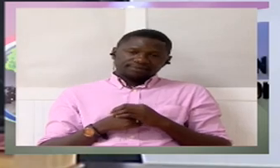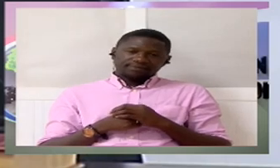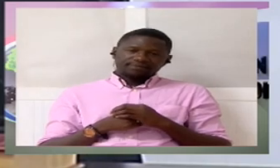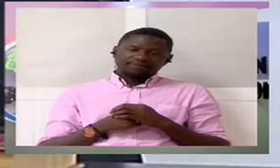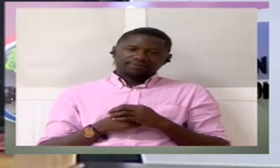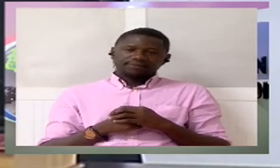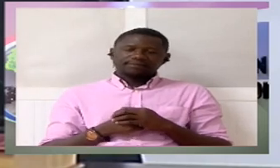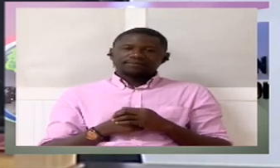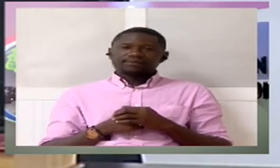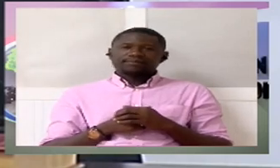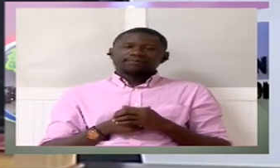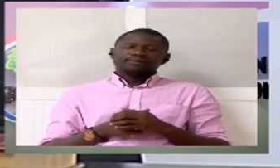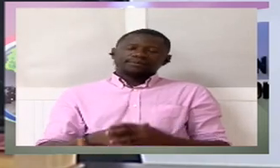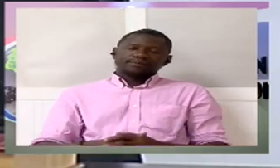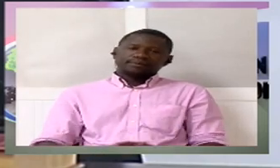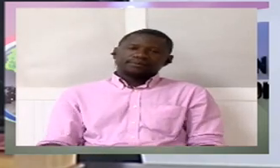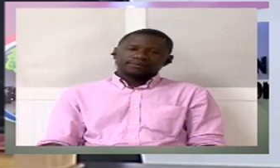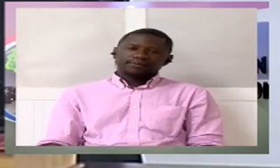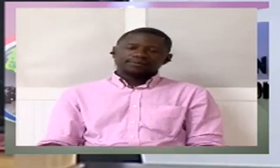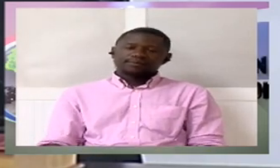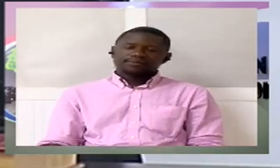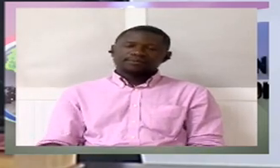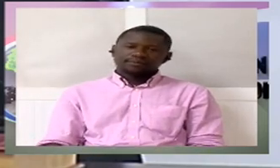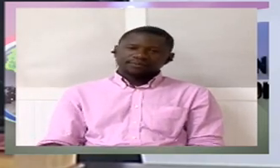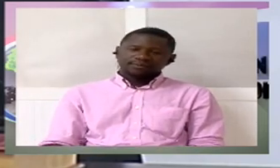nyima amin todia baba job ye